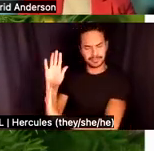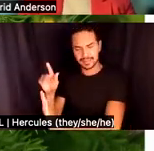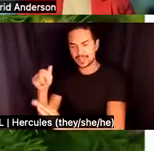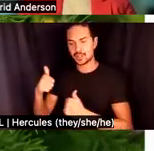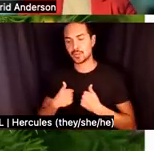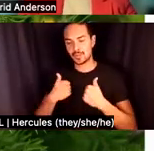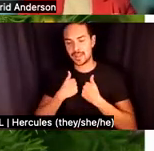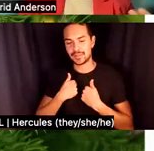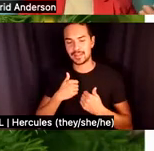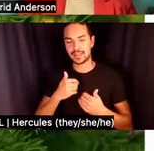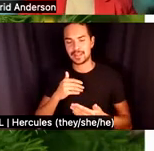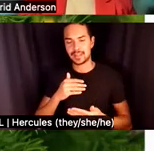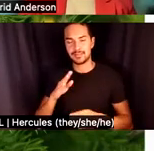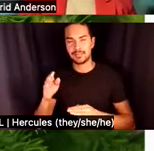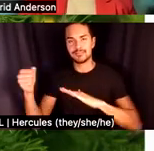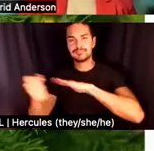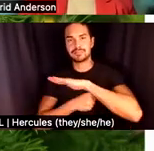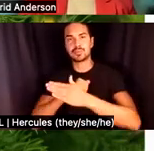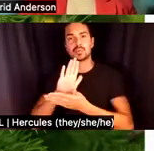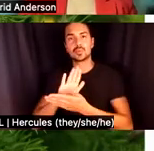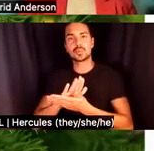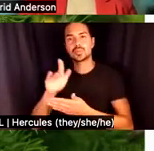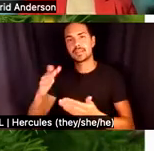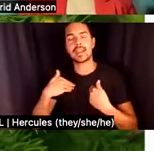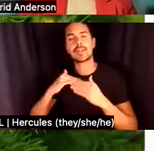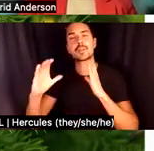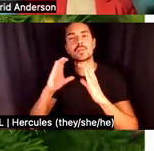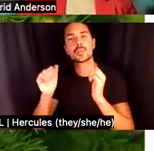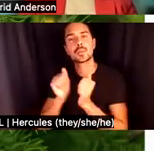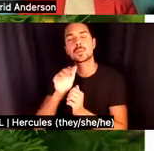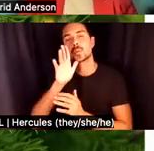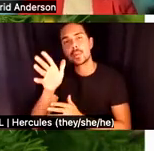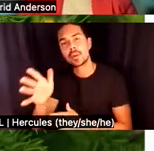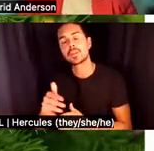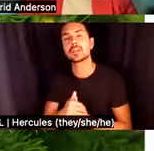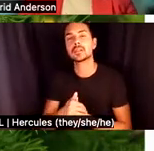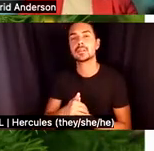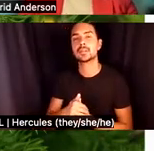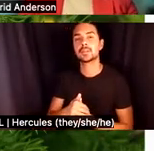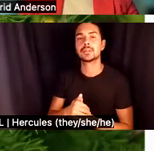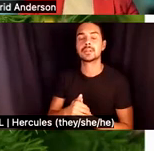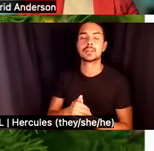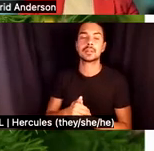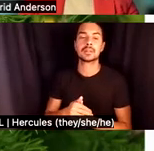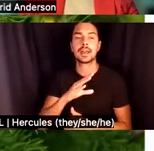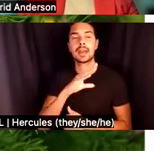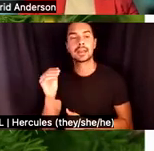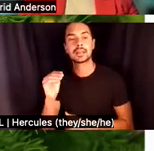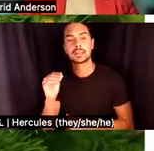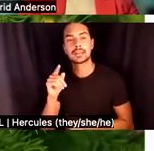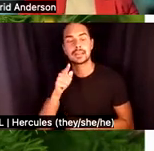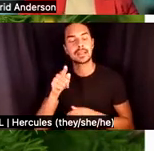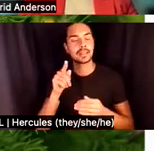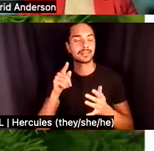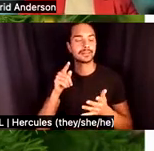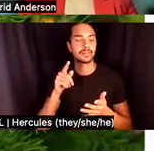would have seen that. She never had those conversations with my grandmother, with her mother. And they talked, one